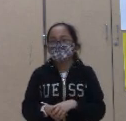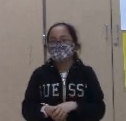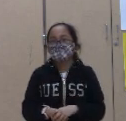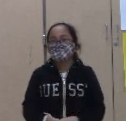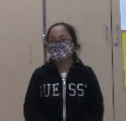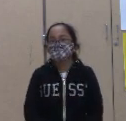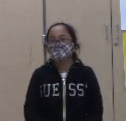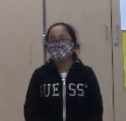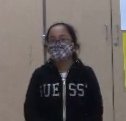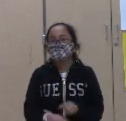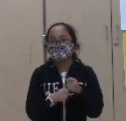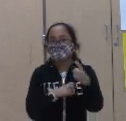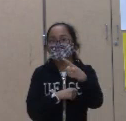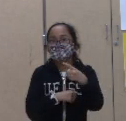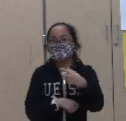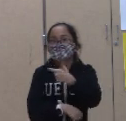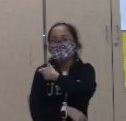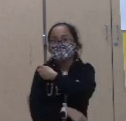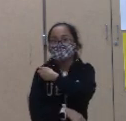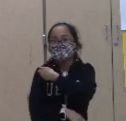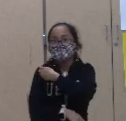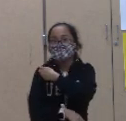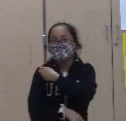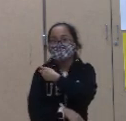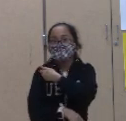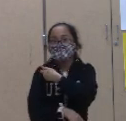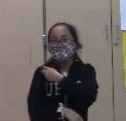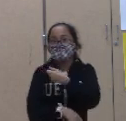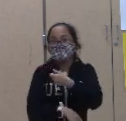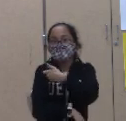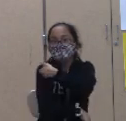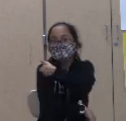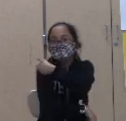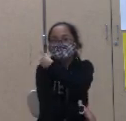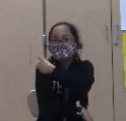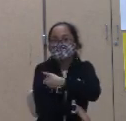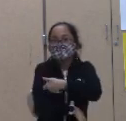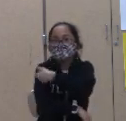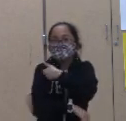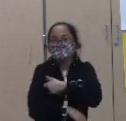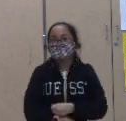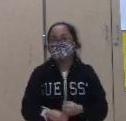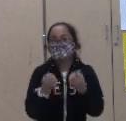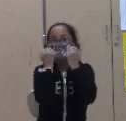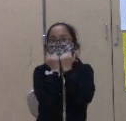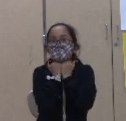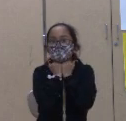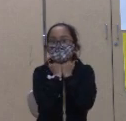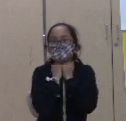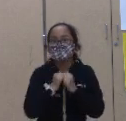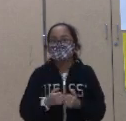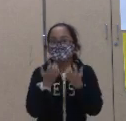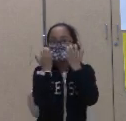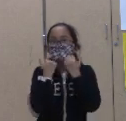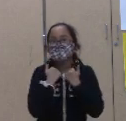mask or social distance. Kids as young as 12 can now get the vaccine, and dozens of students on